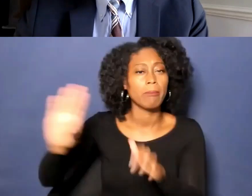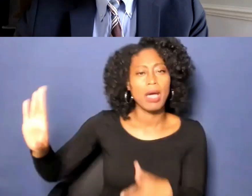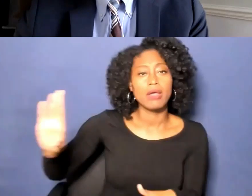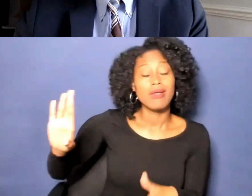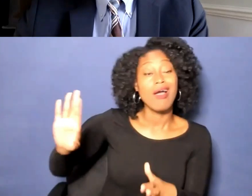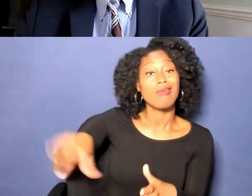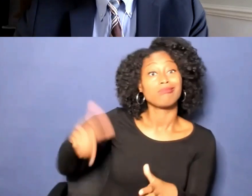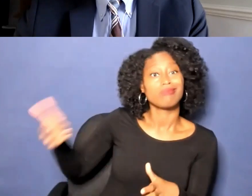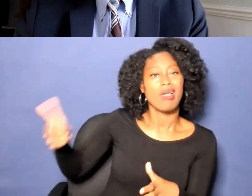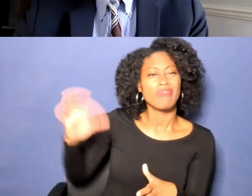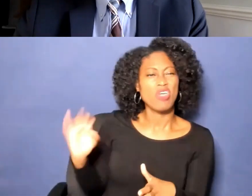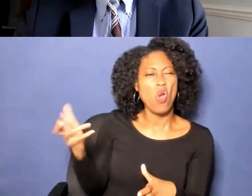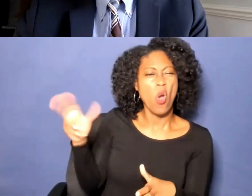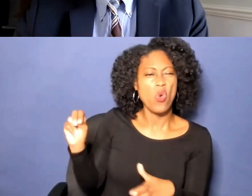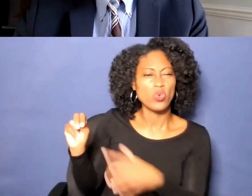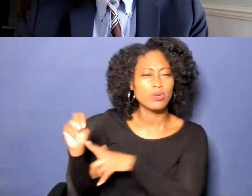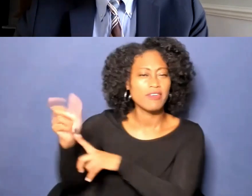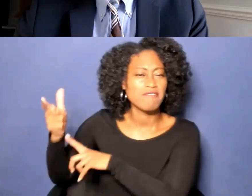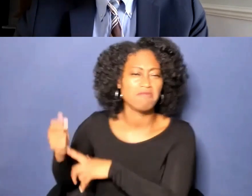the